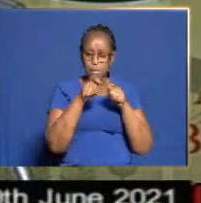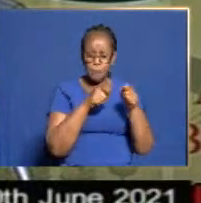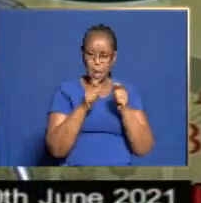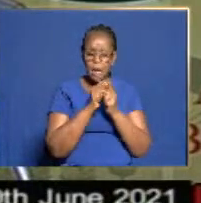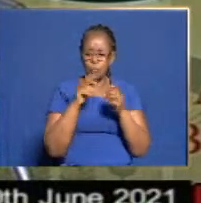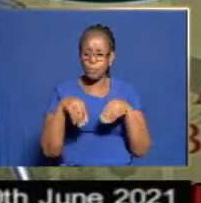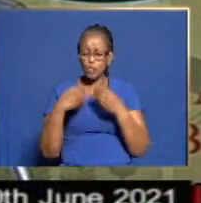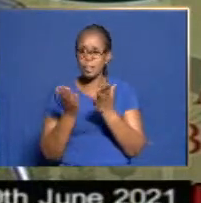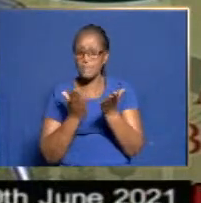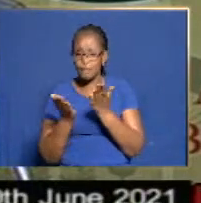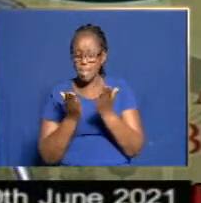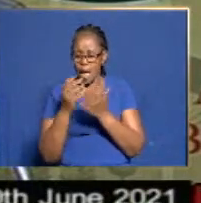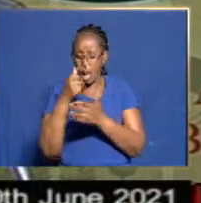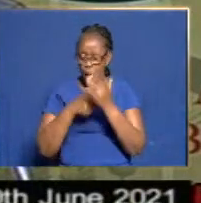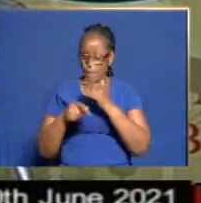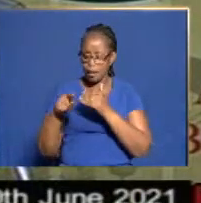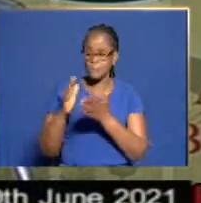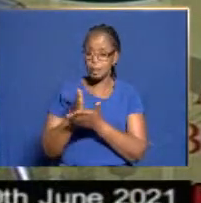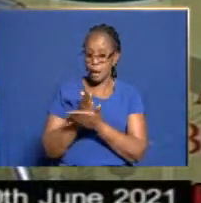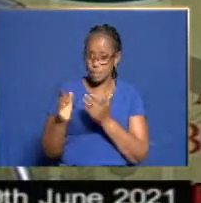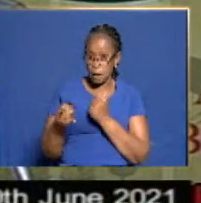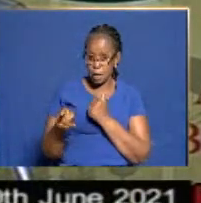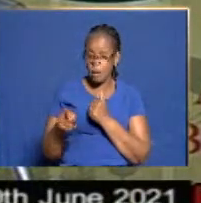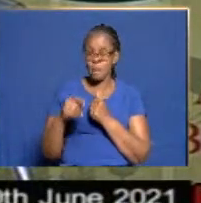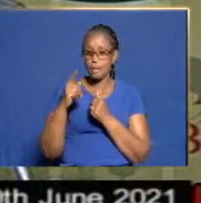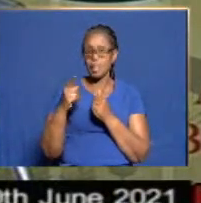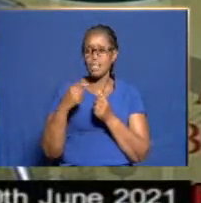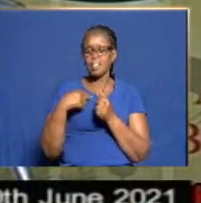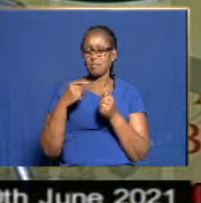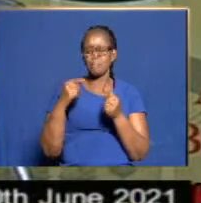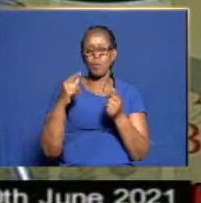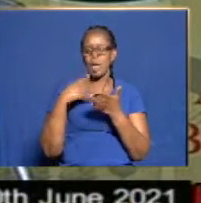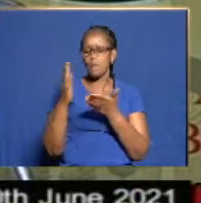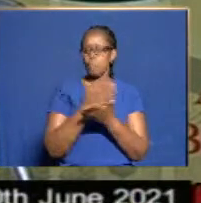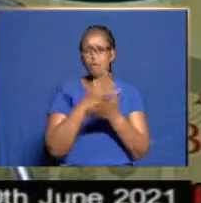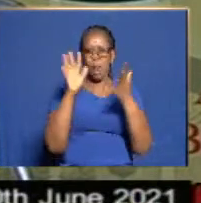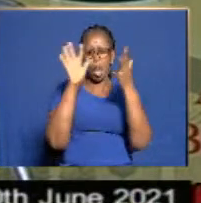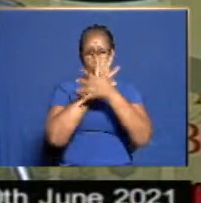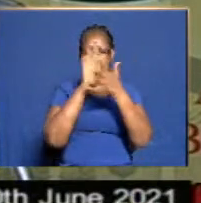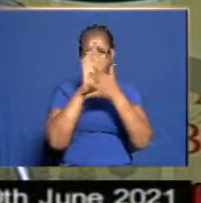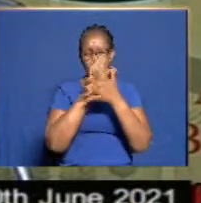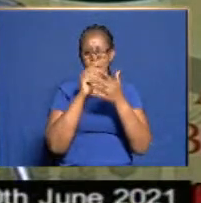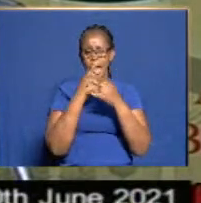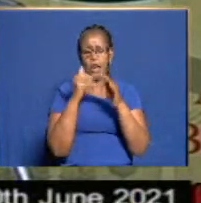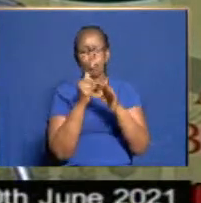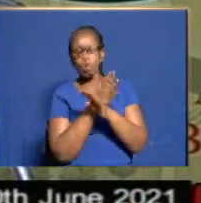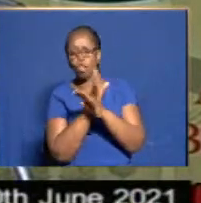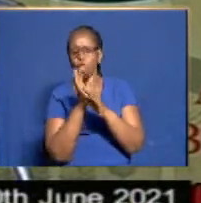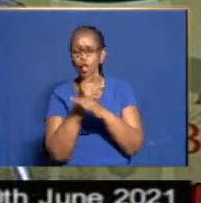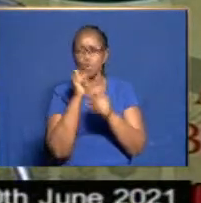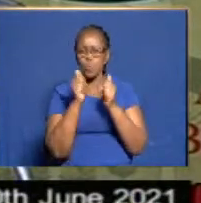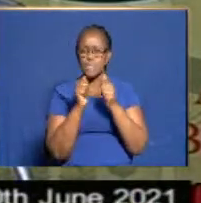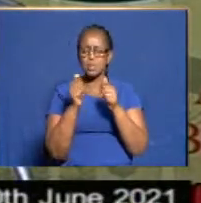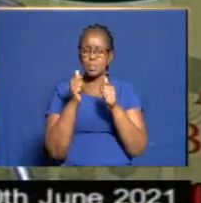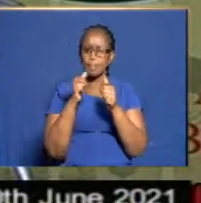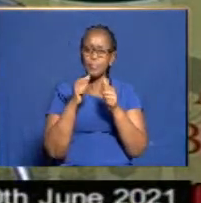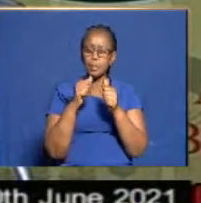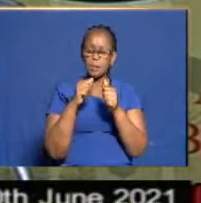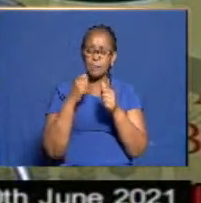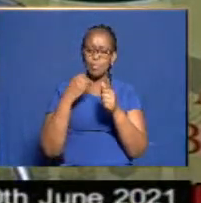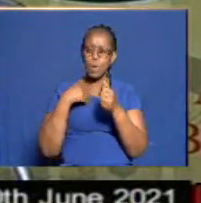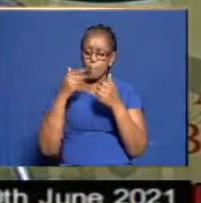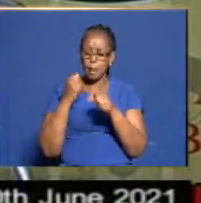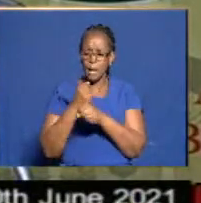services under the same sector. This will remove ambiguity and manipulation that result in leakage of tax revenue through